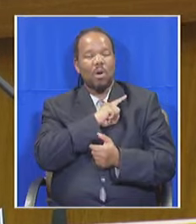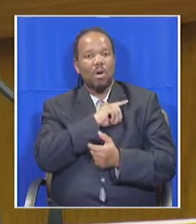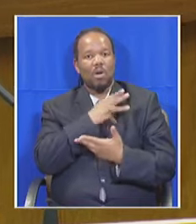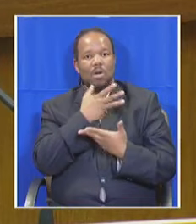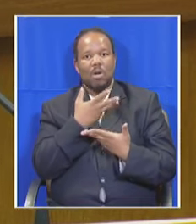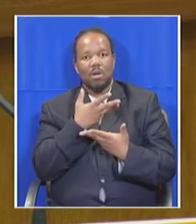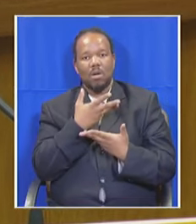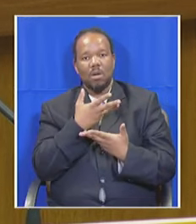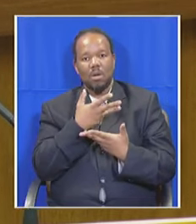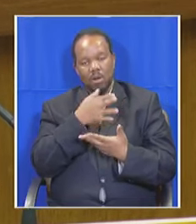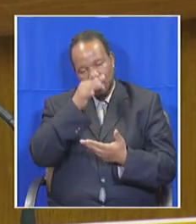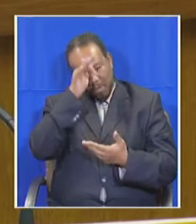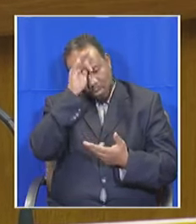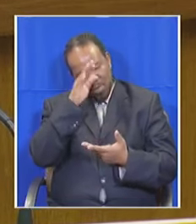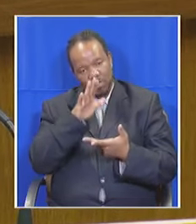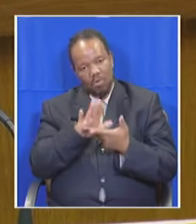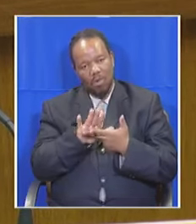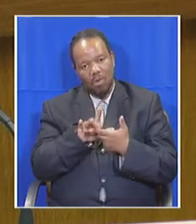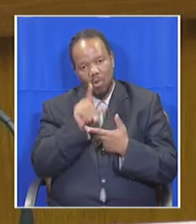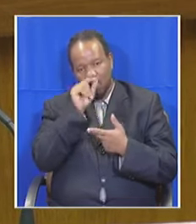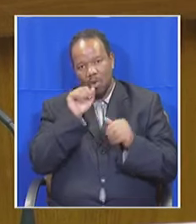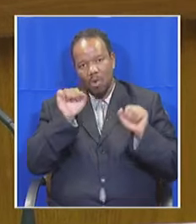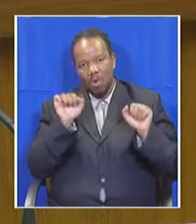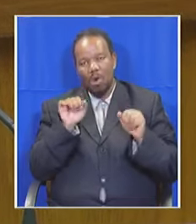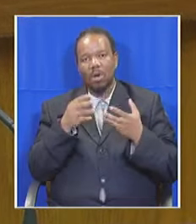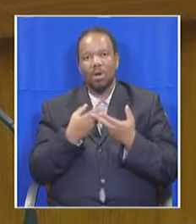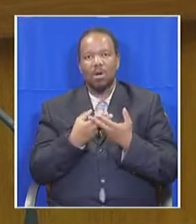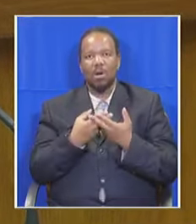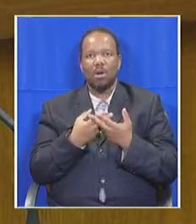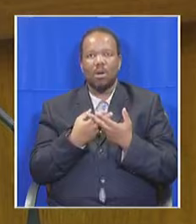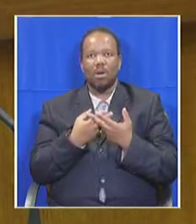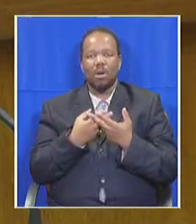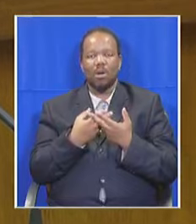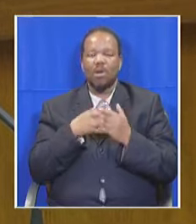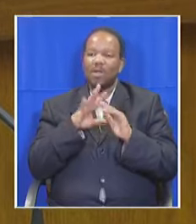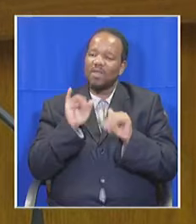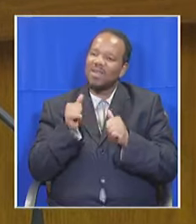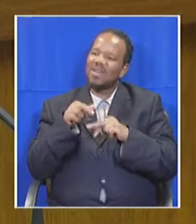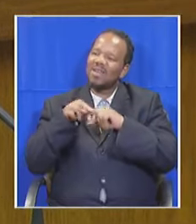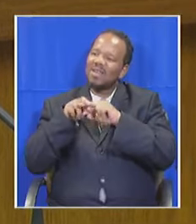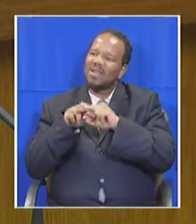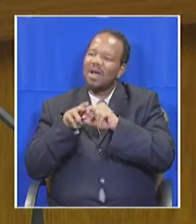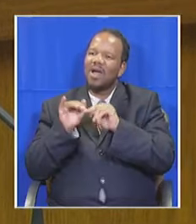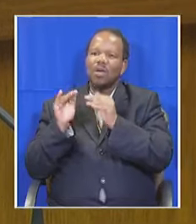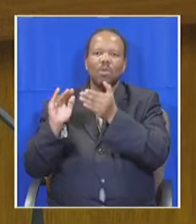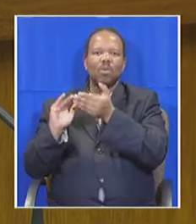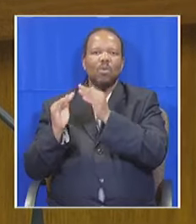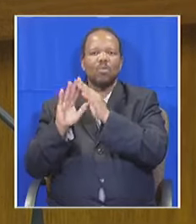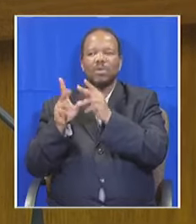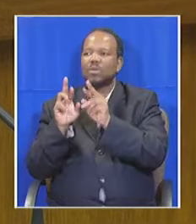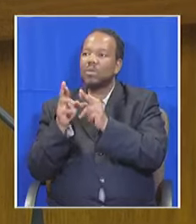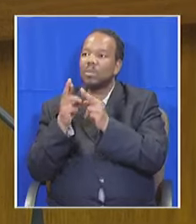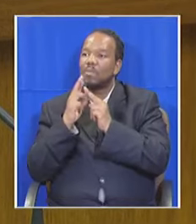agencies rely to a large measure on the assistance of the public in a successful apprehension